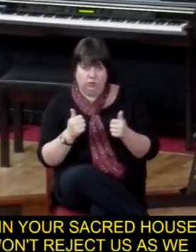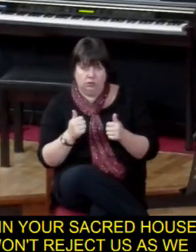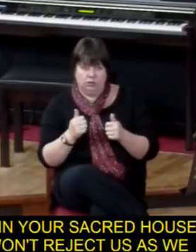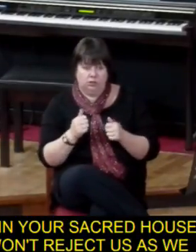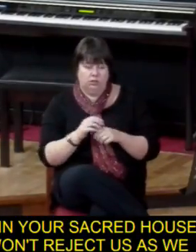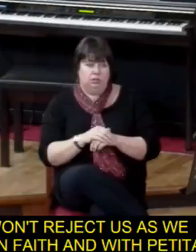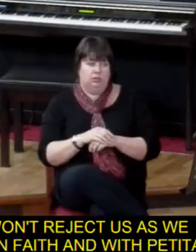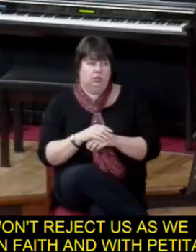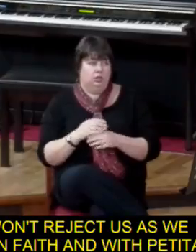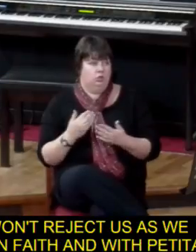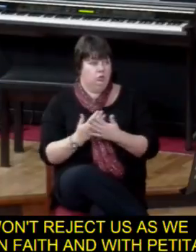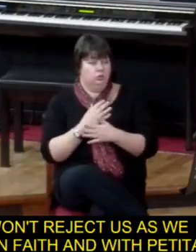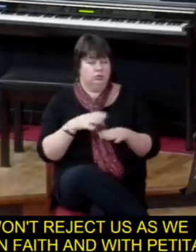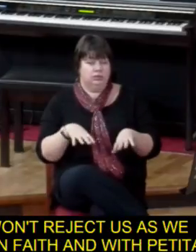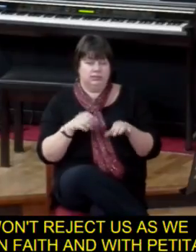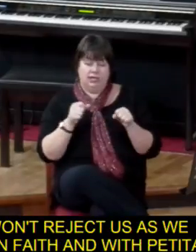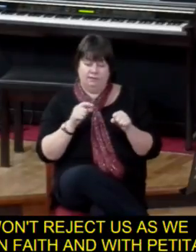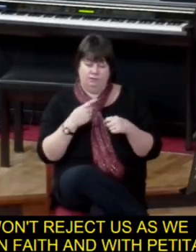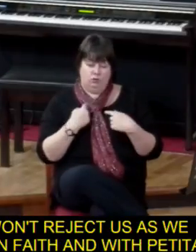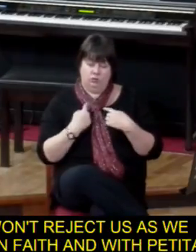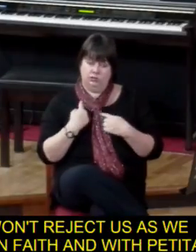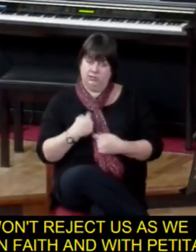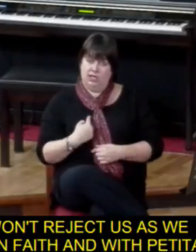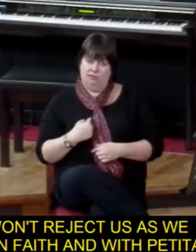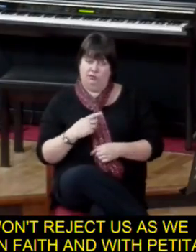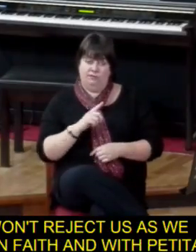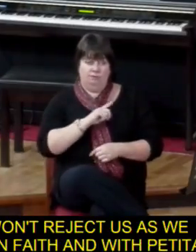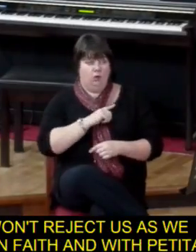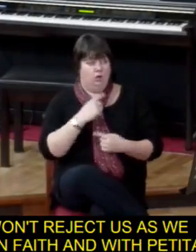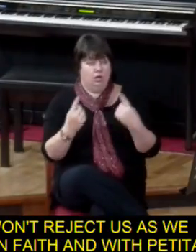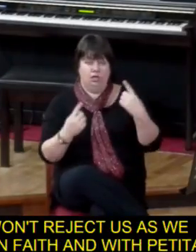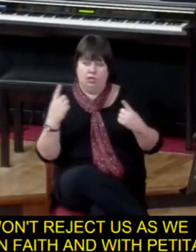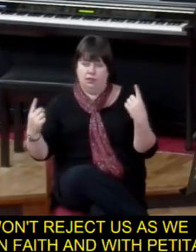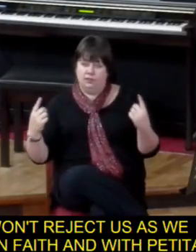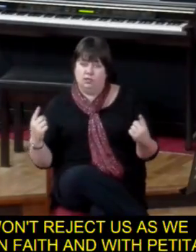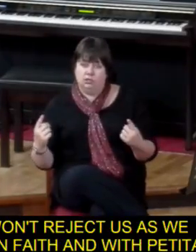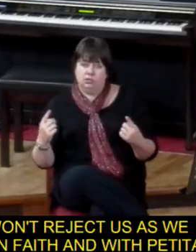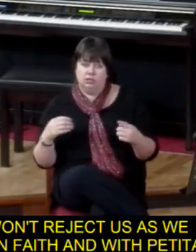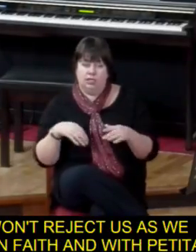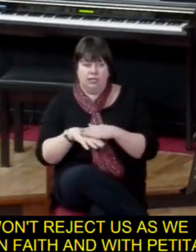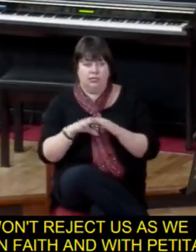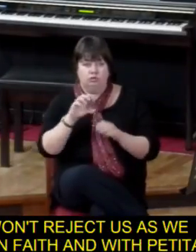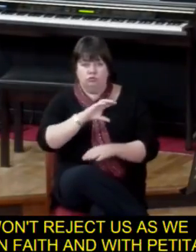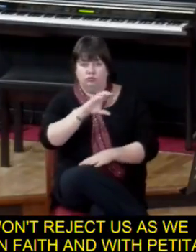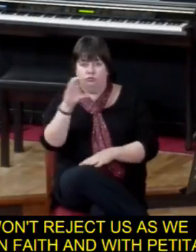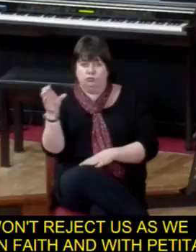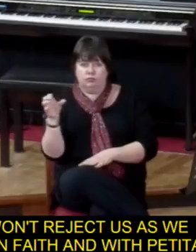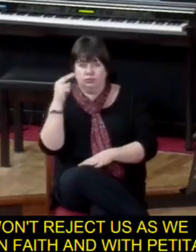not only for us, but for others whom we serve in Christ's name.